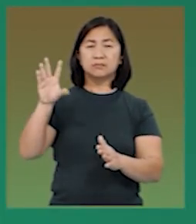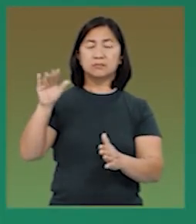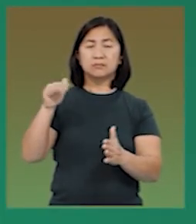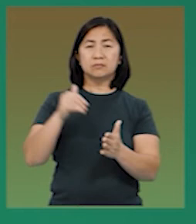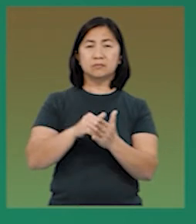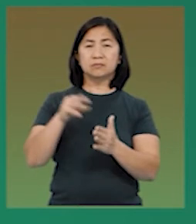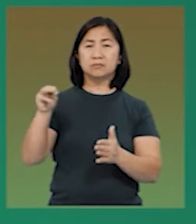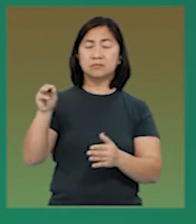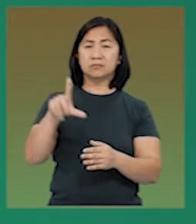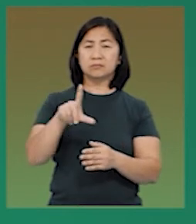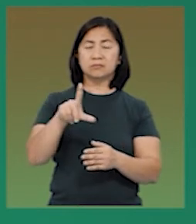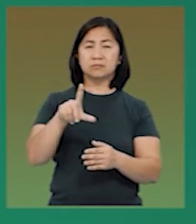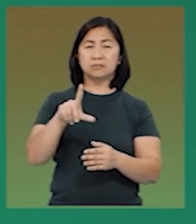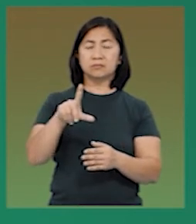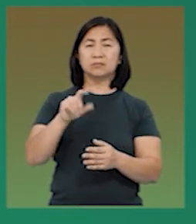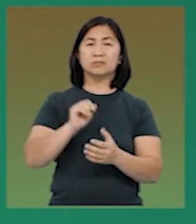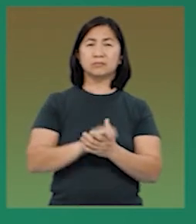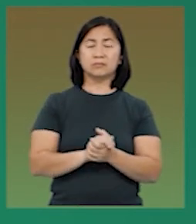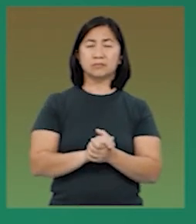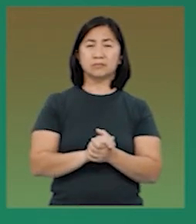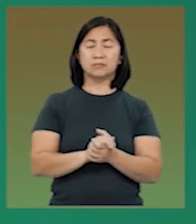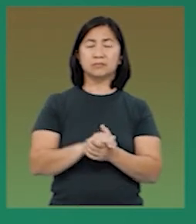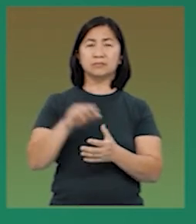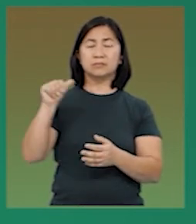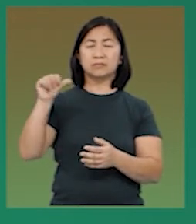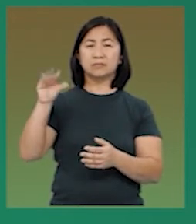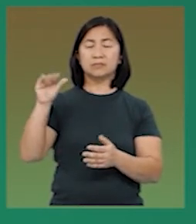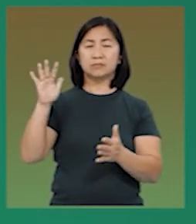ang 15,000 milliliters.